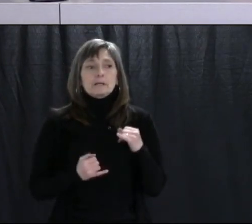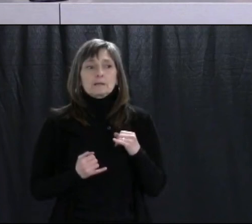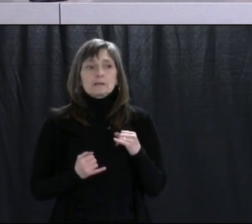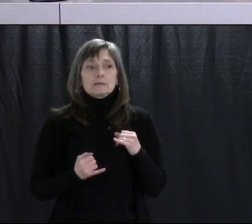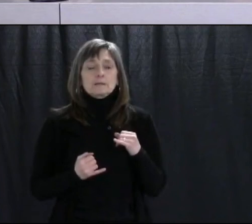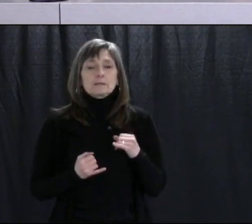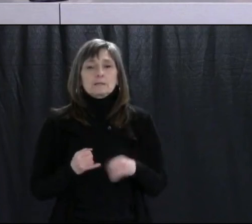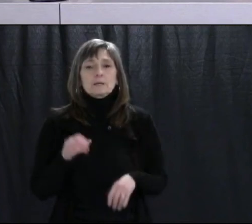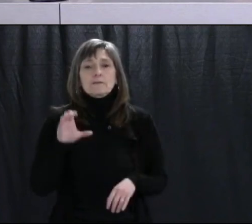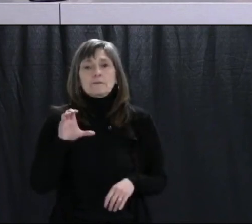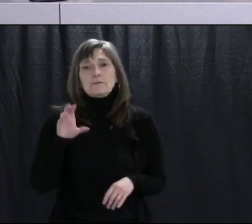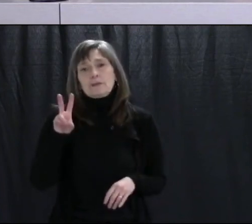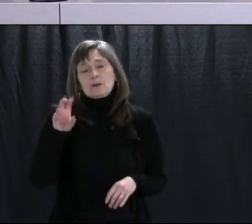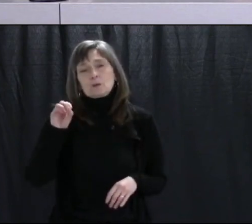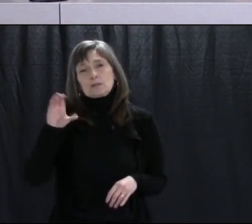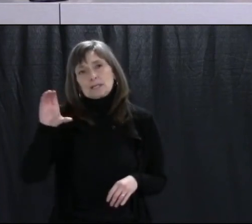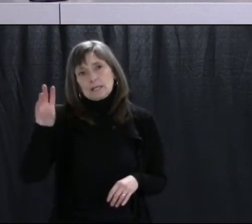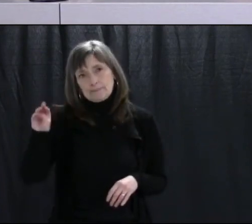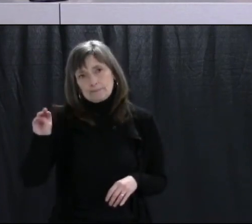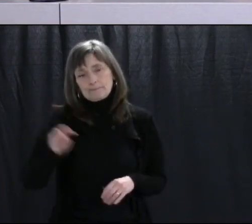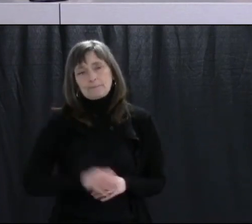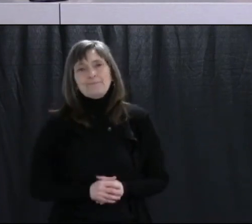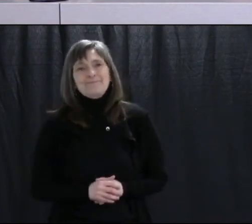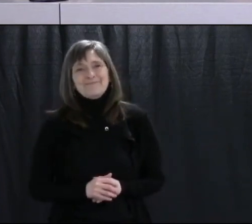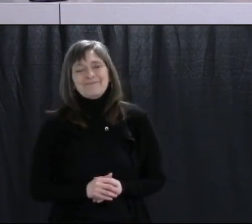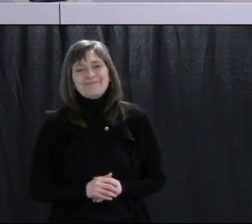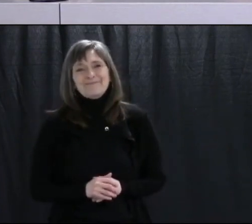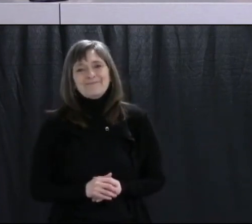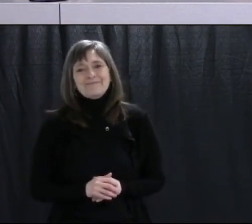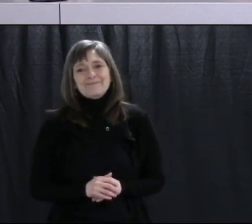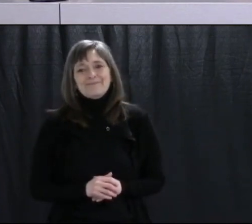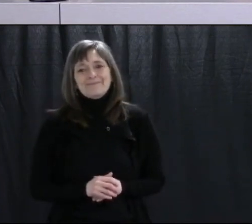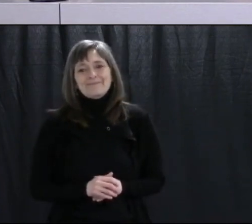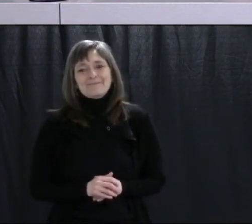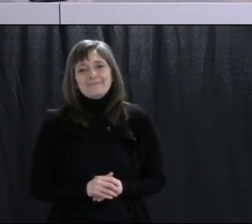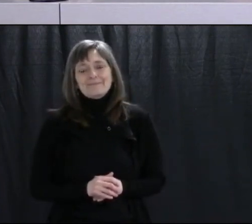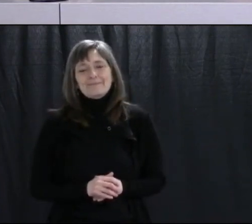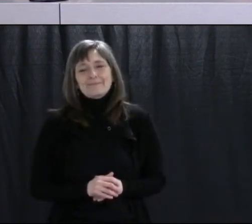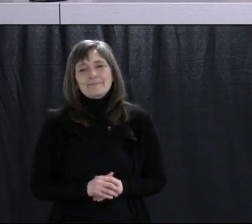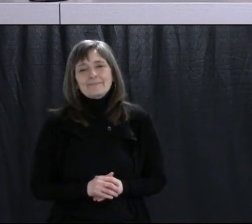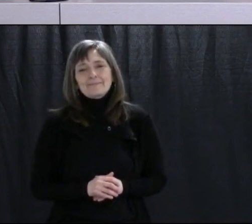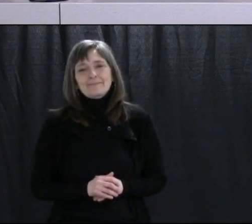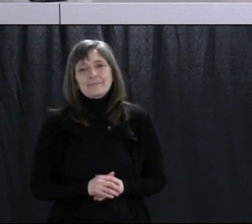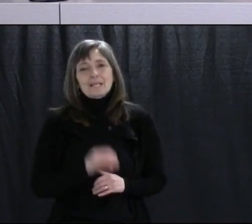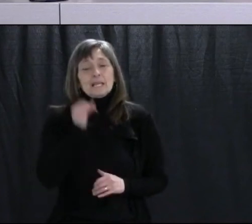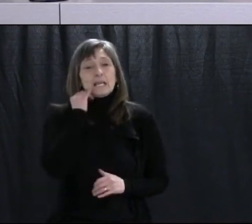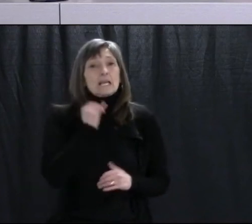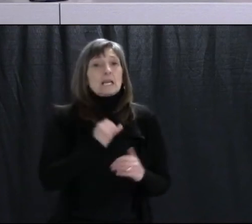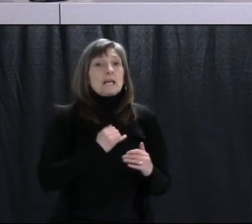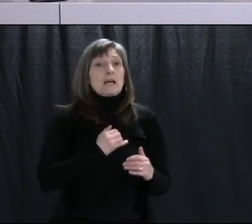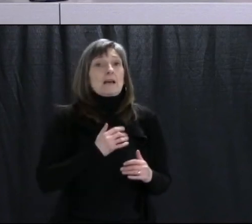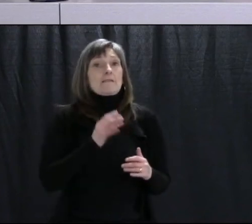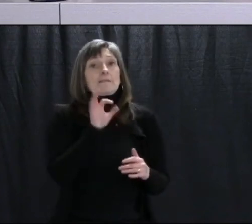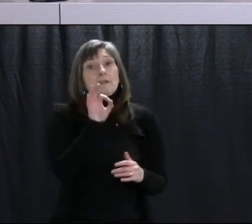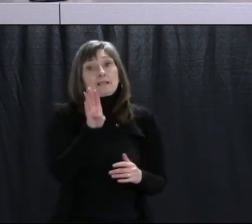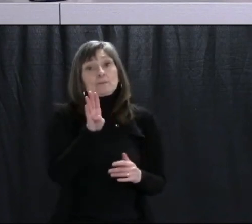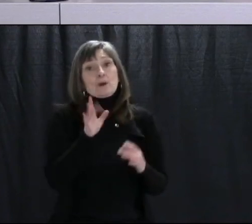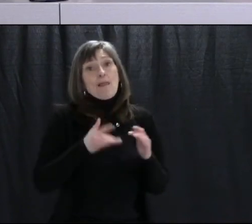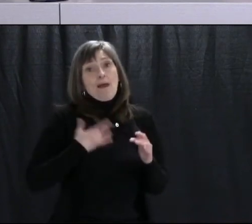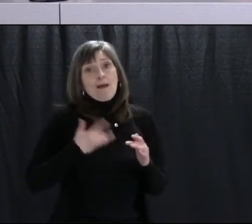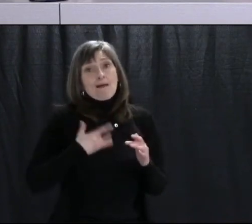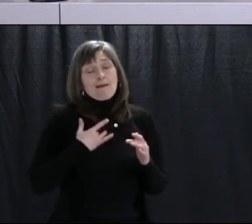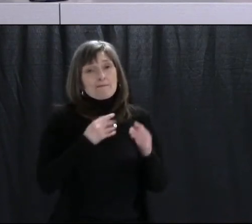Murphy from VOCM News. Please go ahead. If you look down to the Facebook stream right now, almost every comment